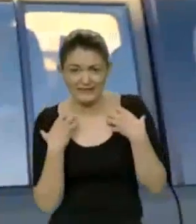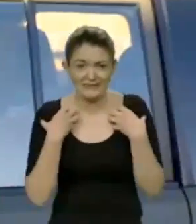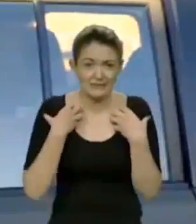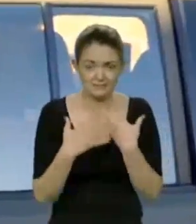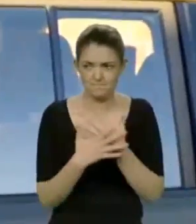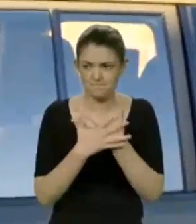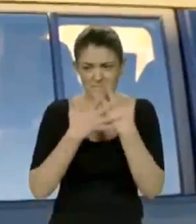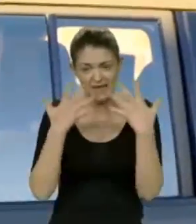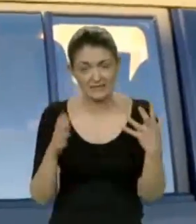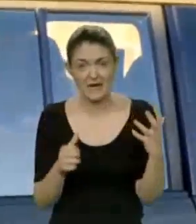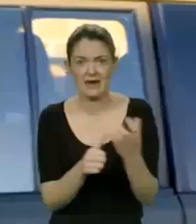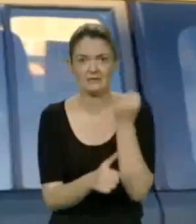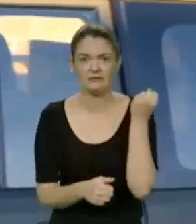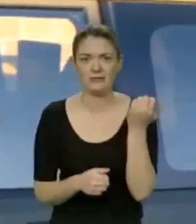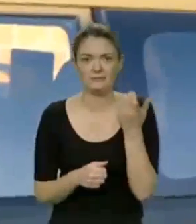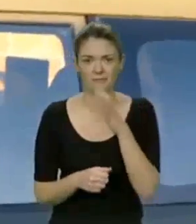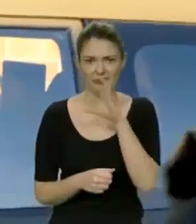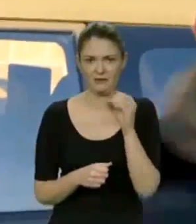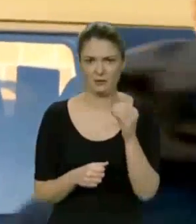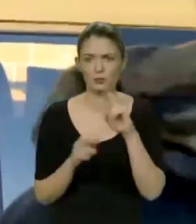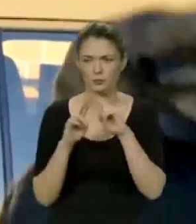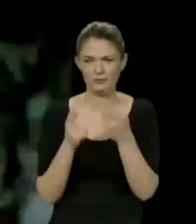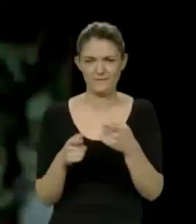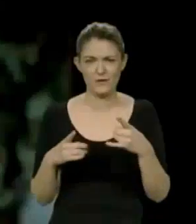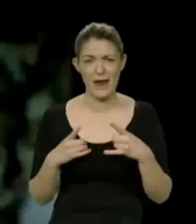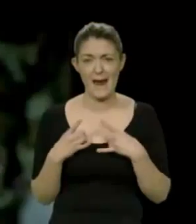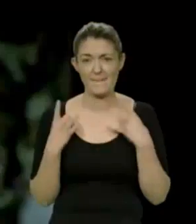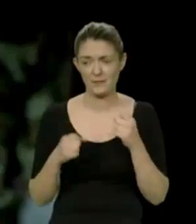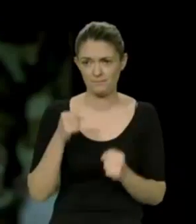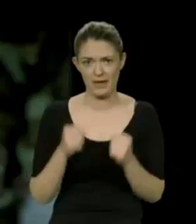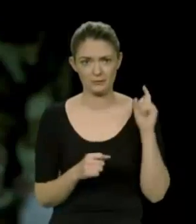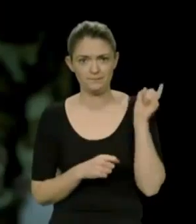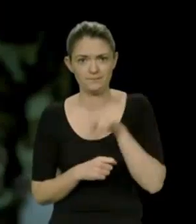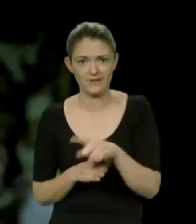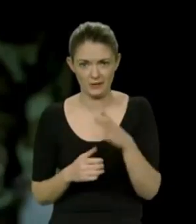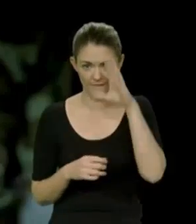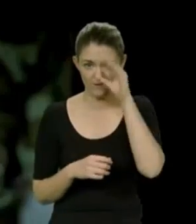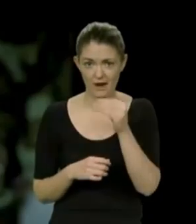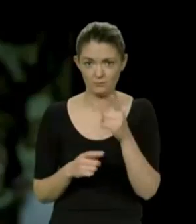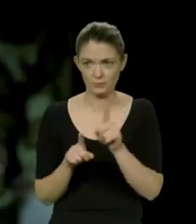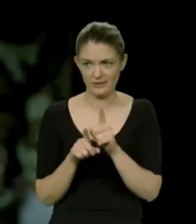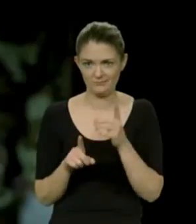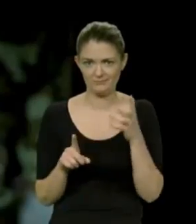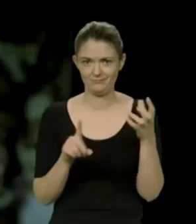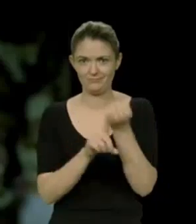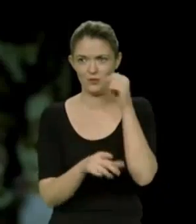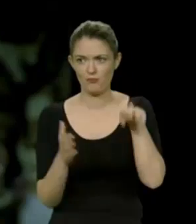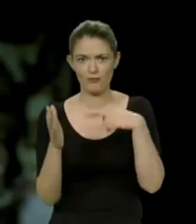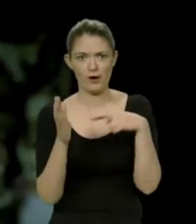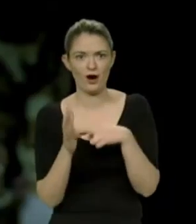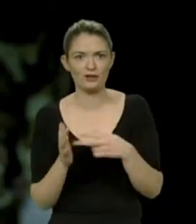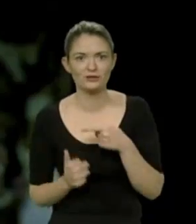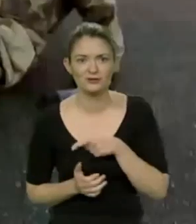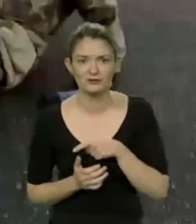massive achievement. The CO of the unit was very happy with the march back as well, and he informed us as well that we had set